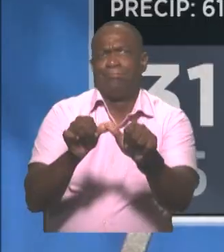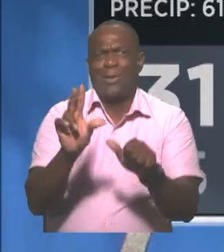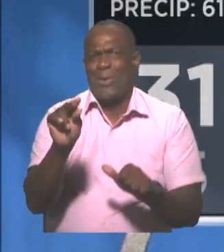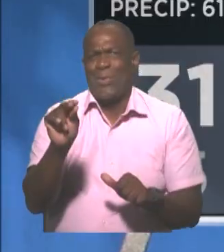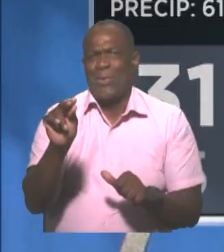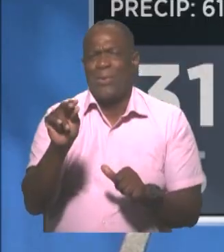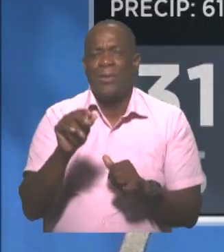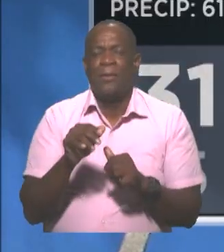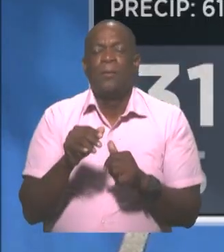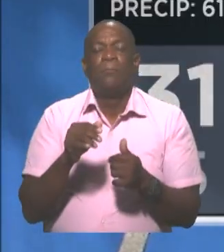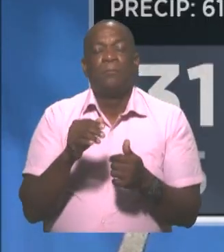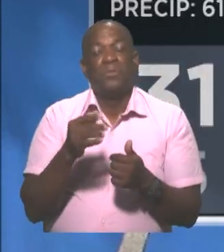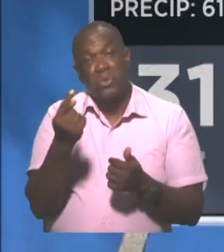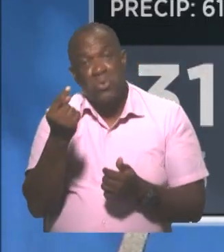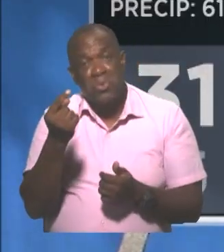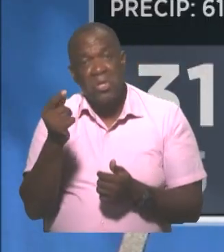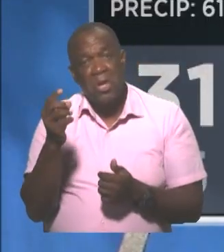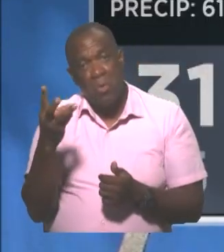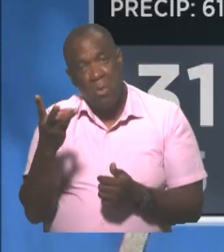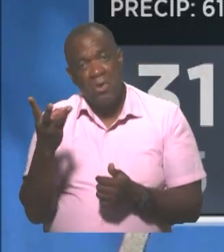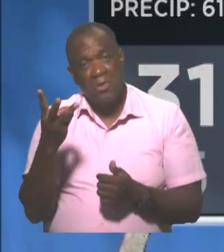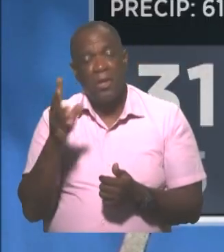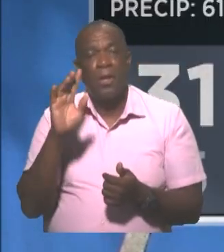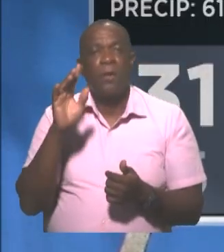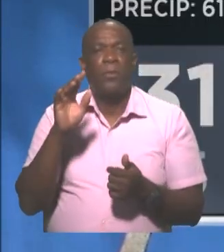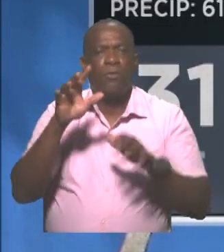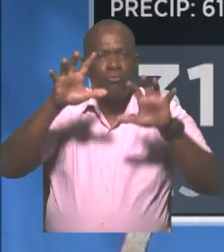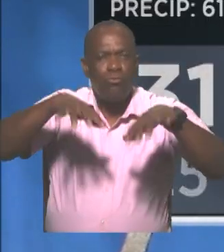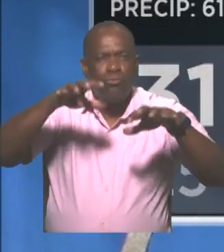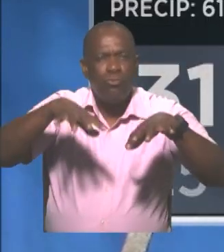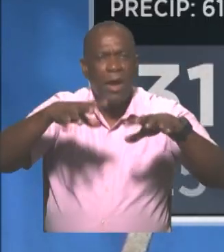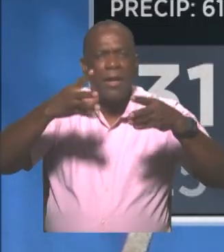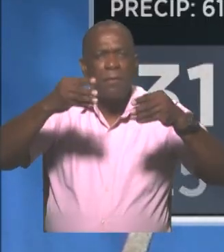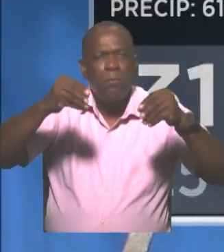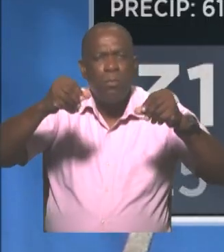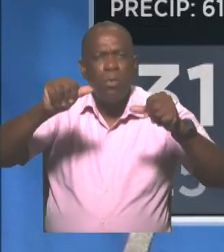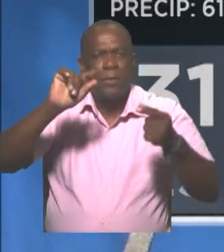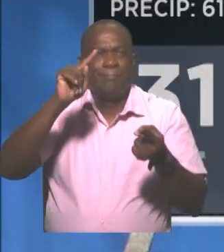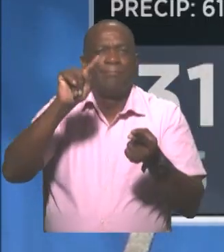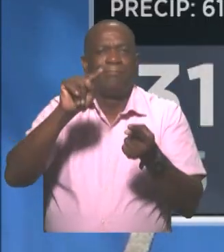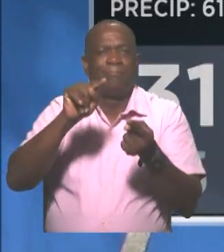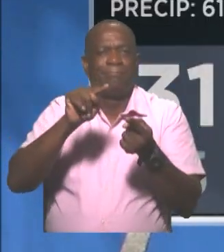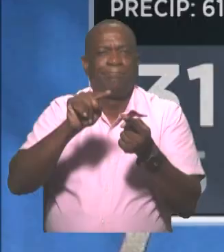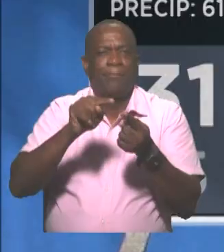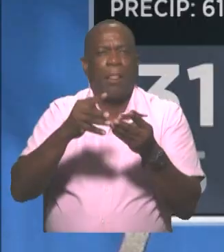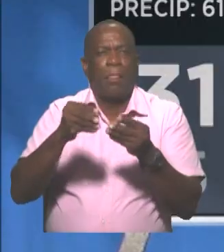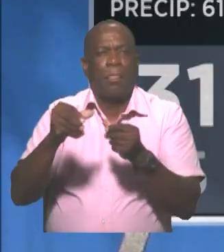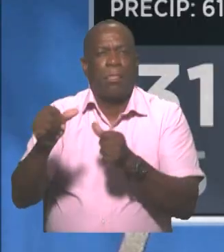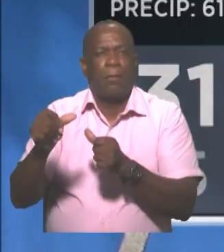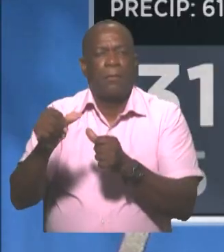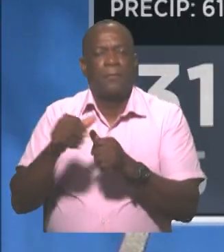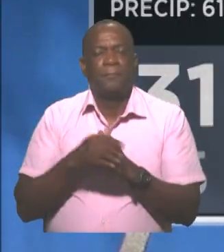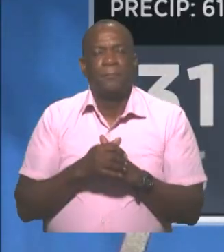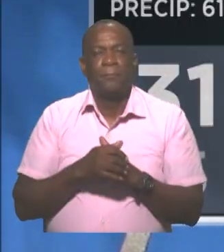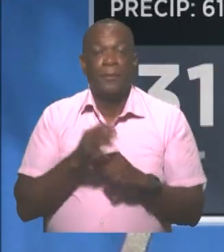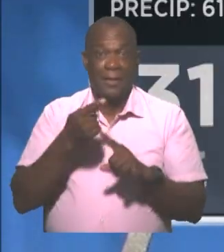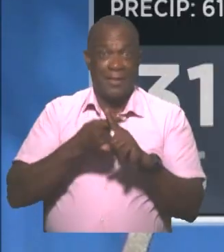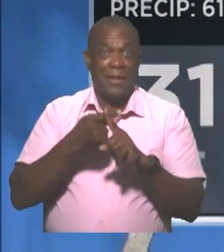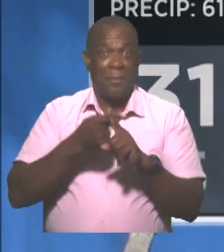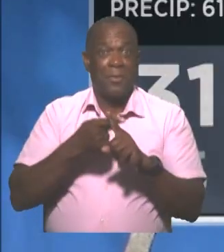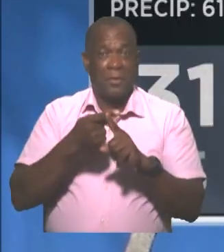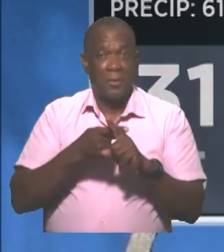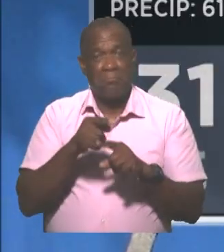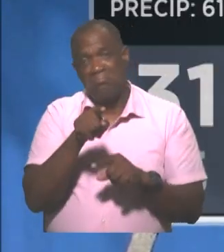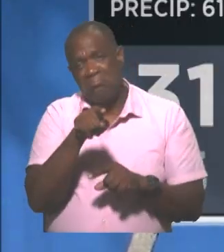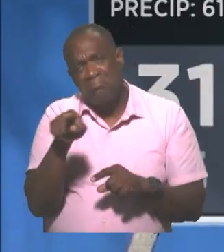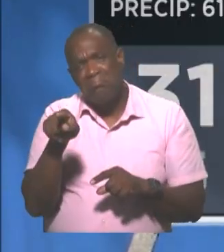drop off by Tuesday and Wednesday, and something else will weaken that we will get into just in a moment. When it comes to our temperatures, we're peaking just above